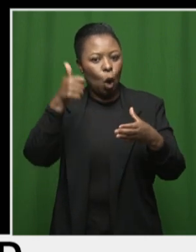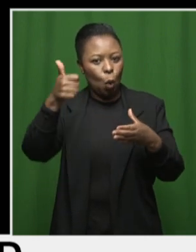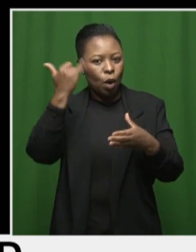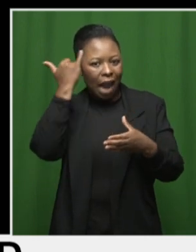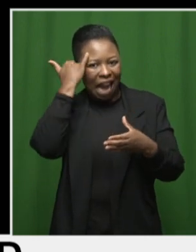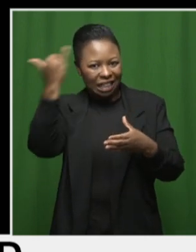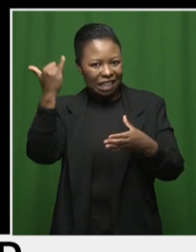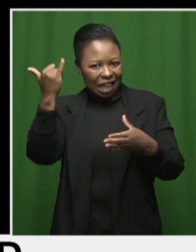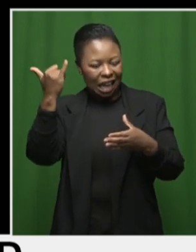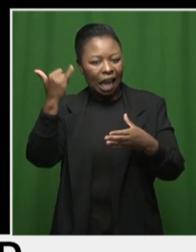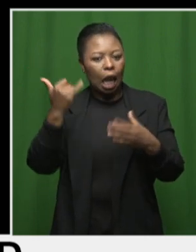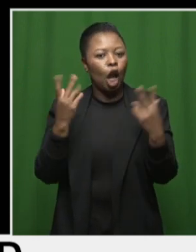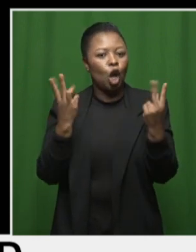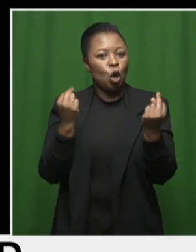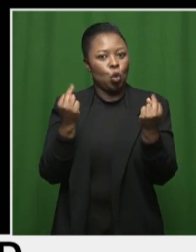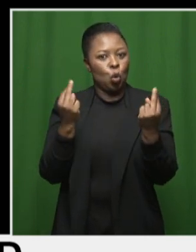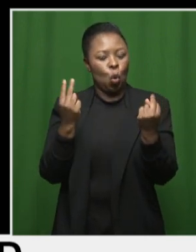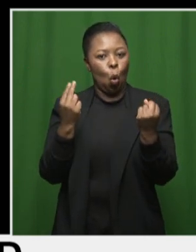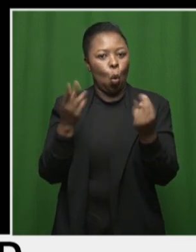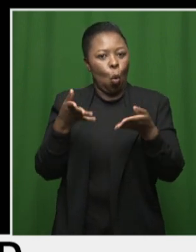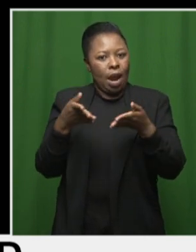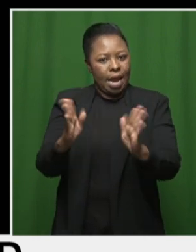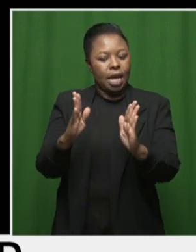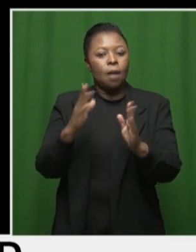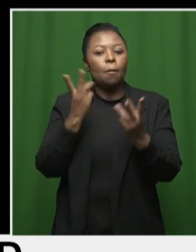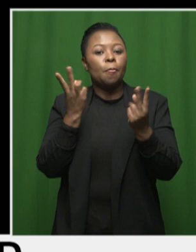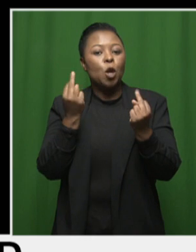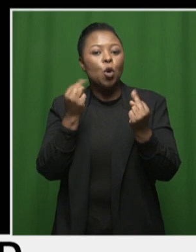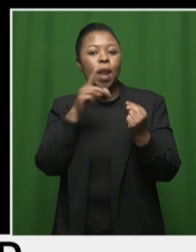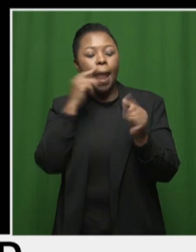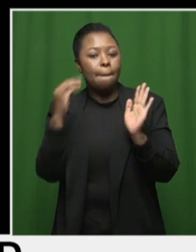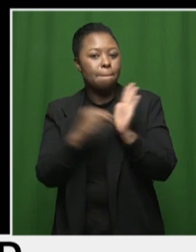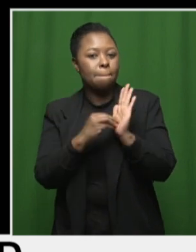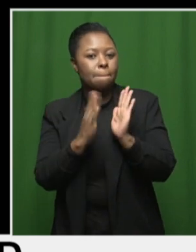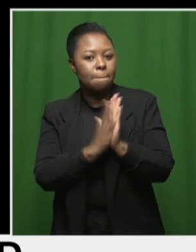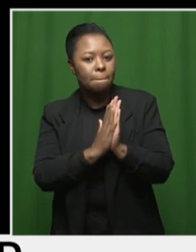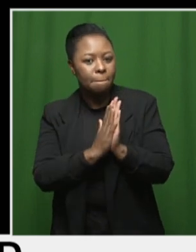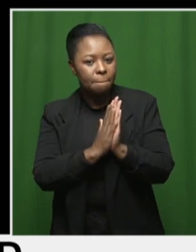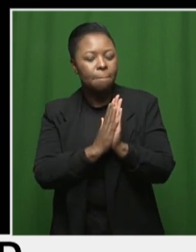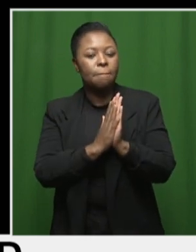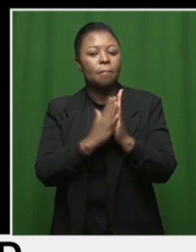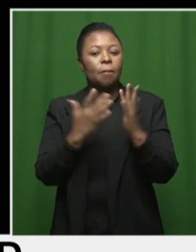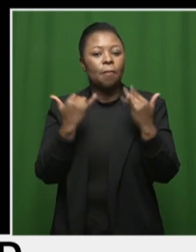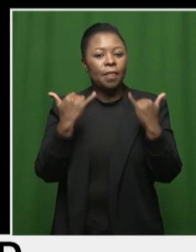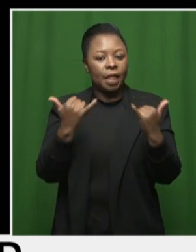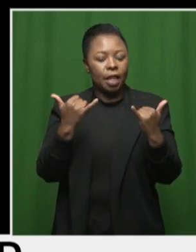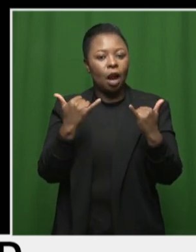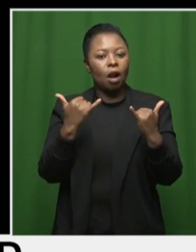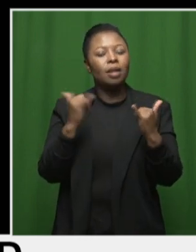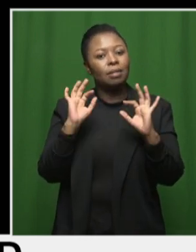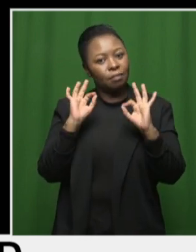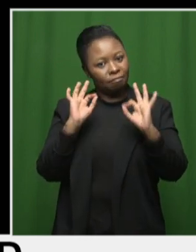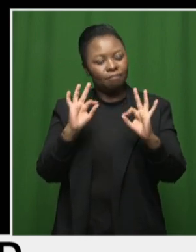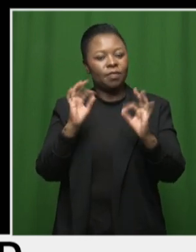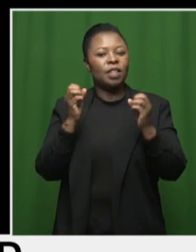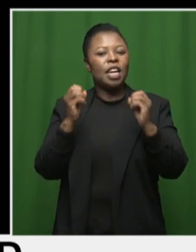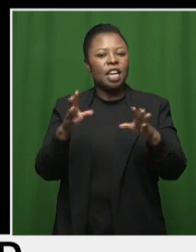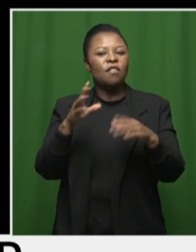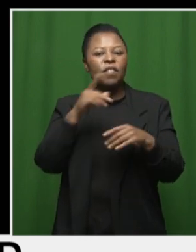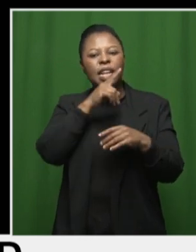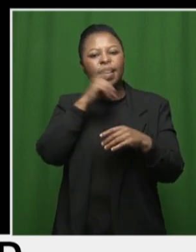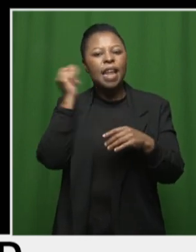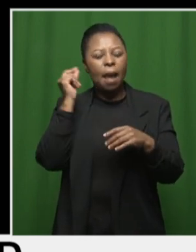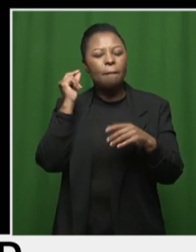bit of a fresh look, a bit of a new name. And what we did was we thought it would be quite applicable to give it a name that's more true